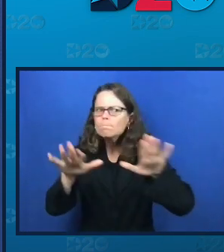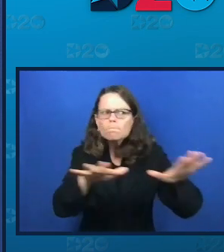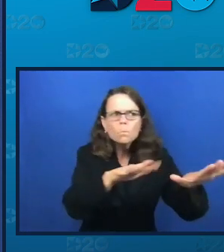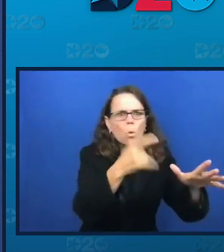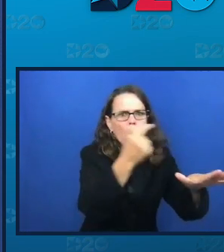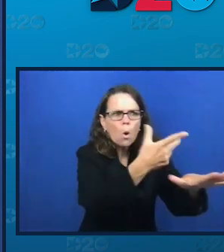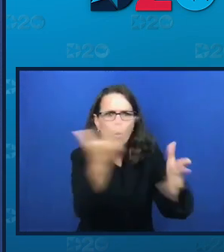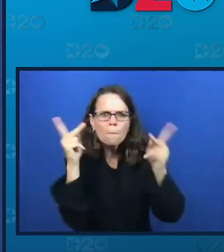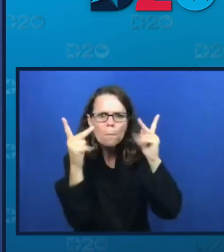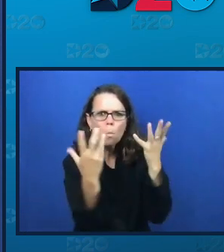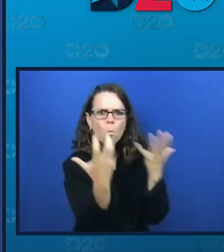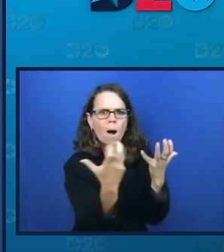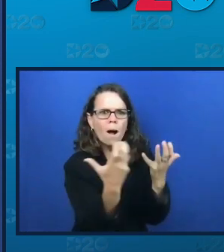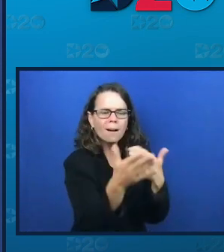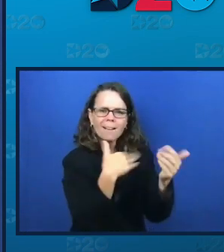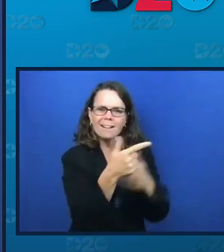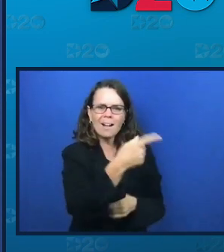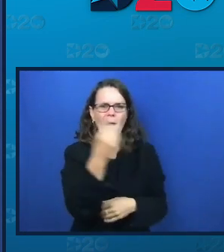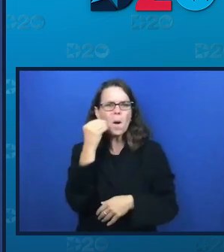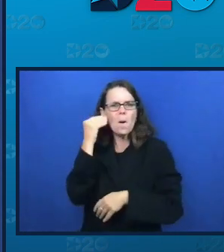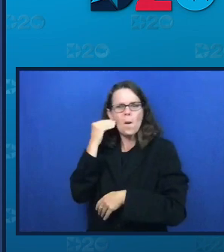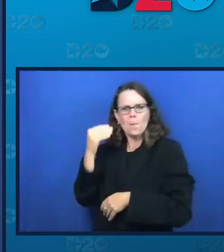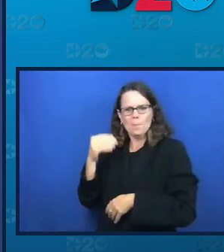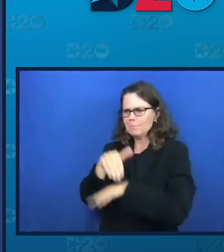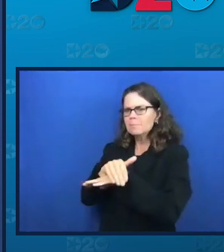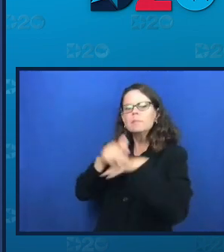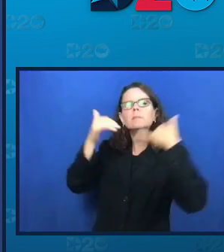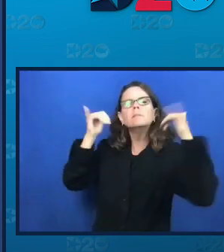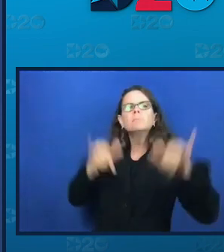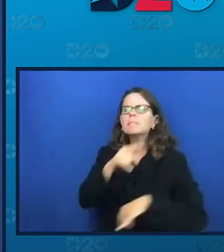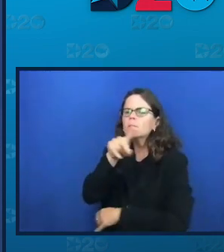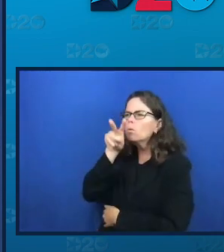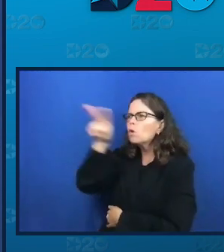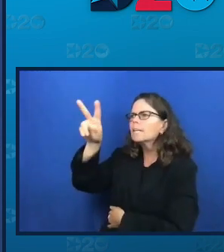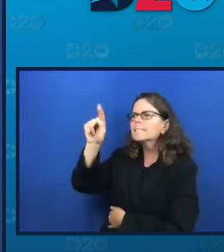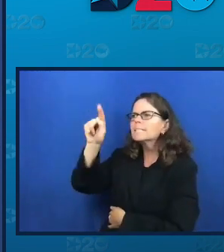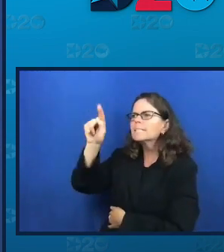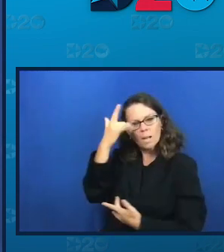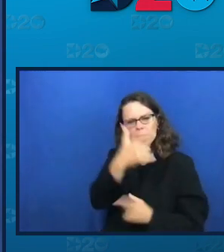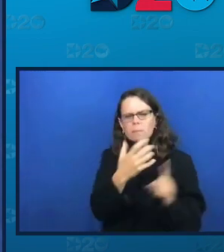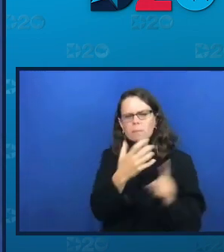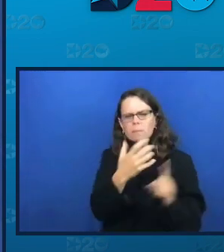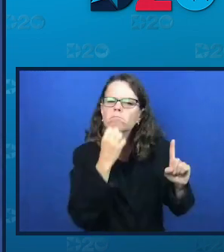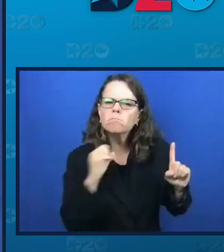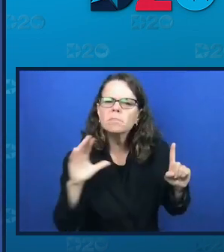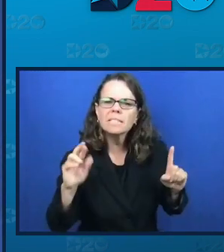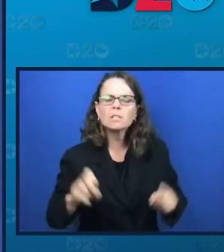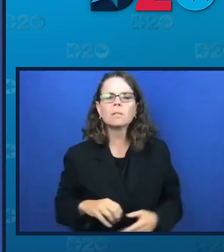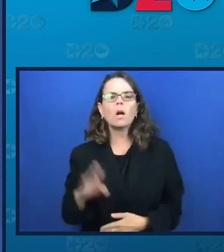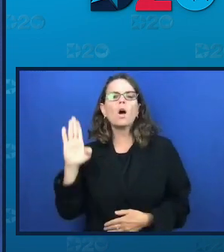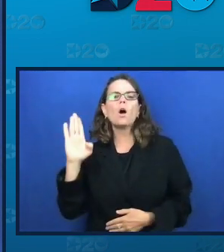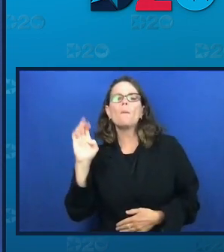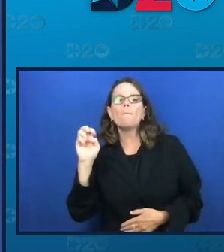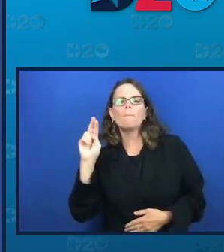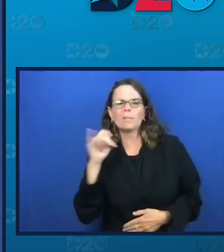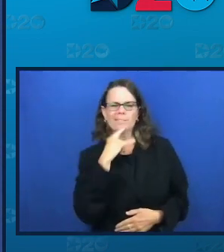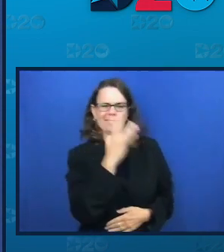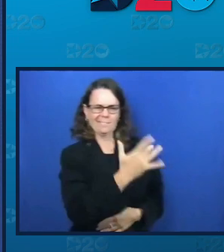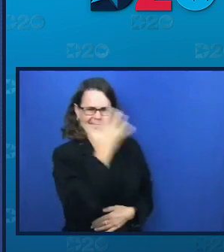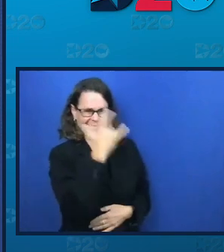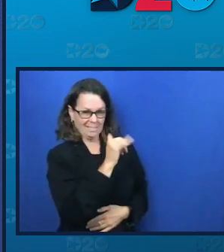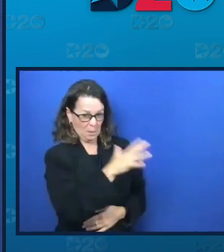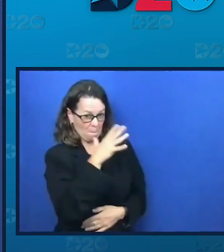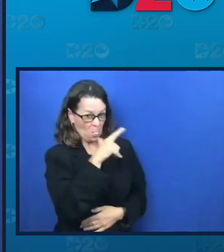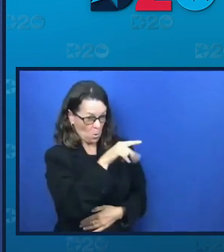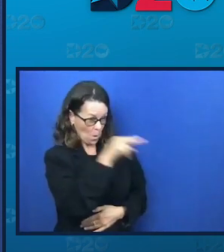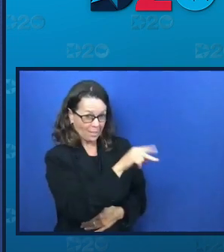watching and he cares. But Amy, we all want to know, did your mother watch the speech? I know. You